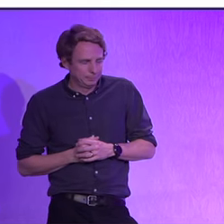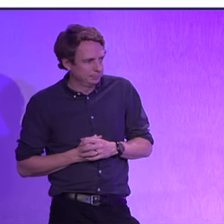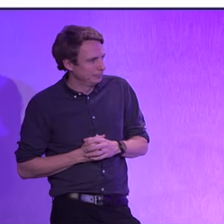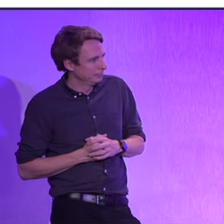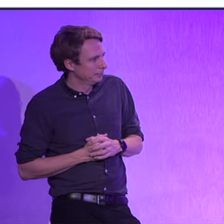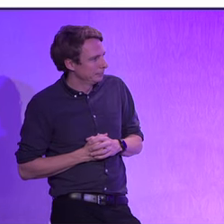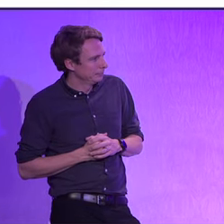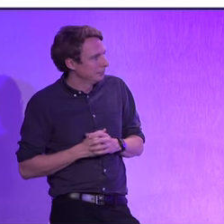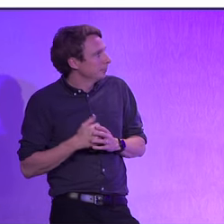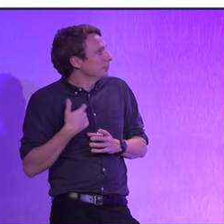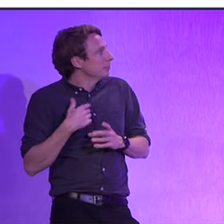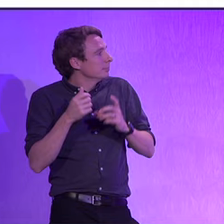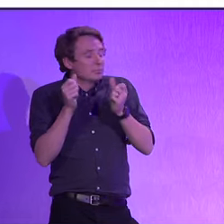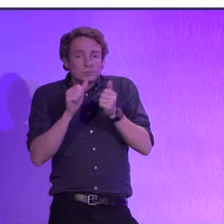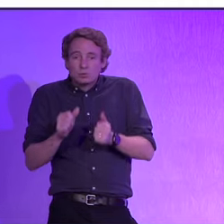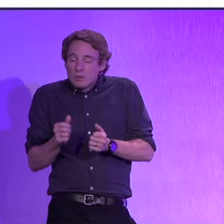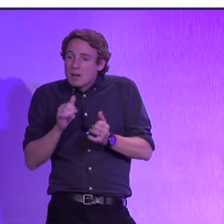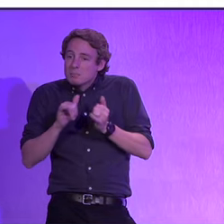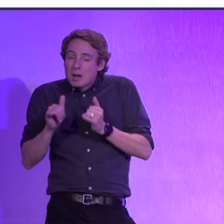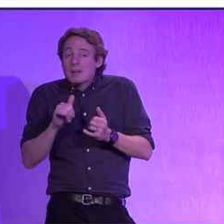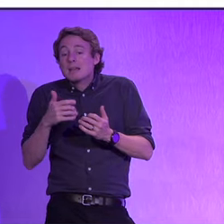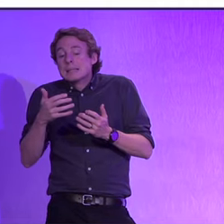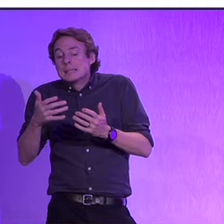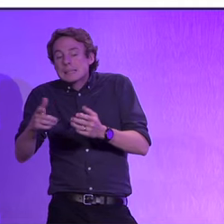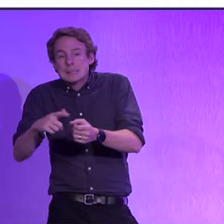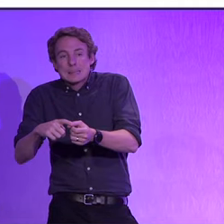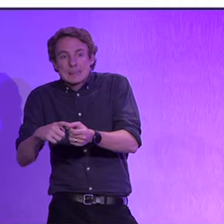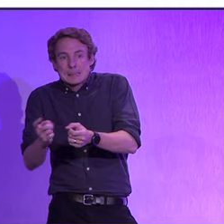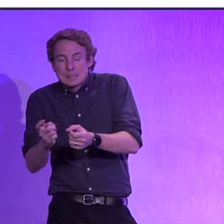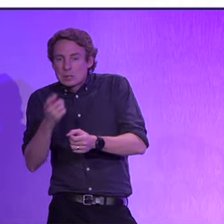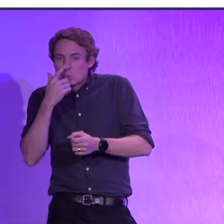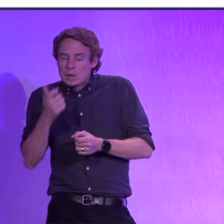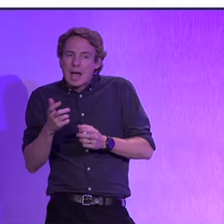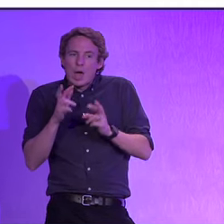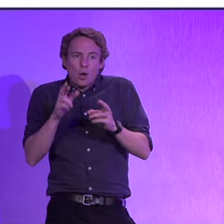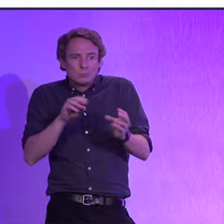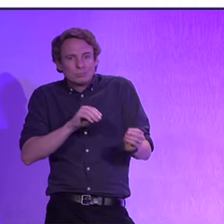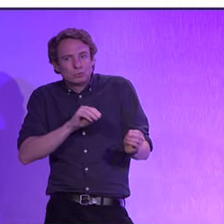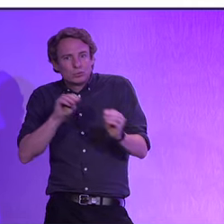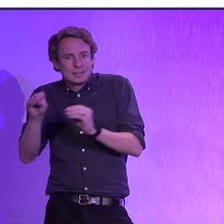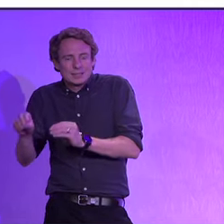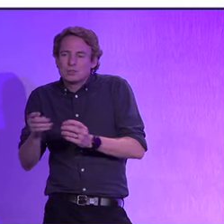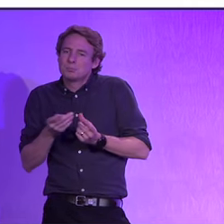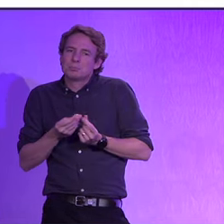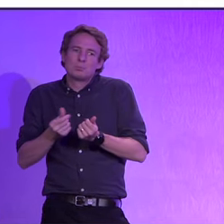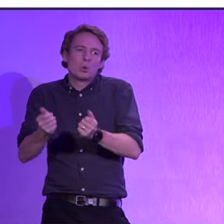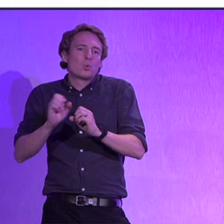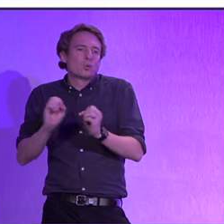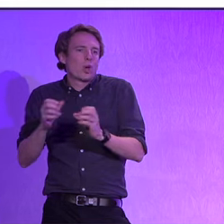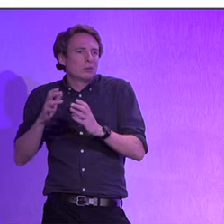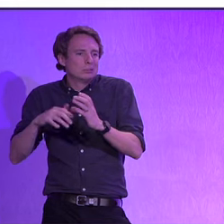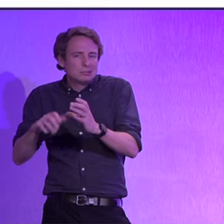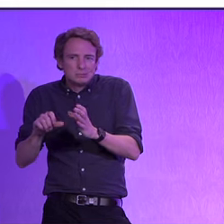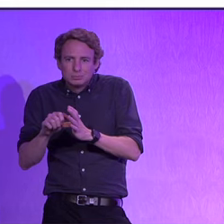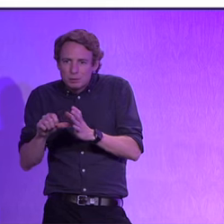weighty load. Craft and share a model for thine eventual retreat or departure, that the transition may be seamless and the project may